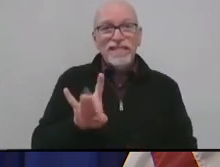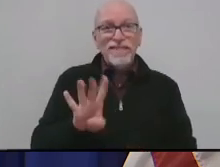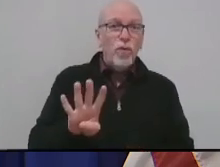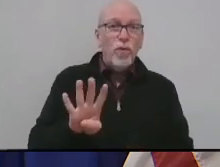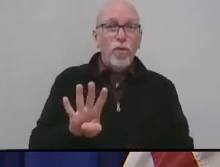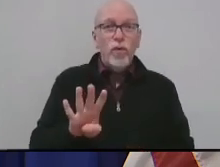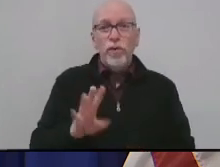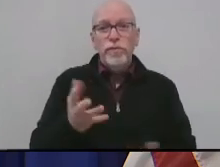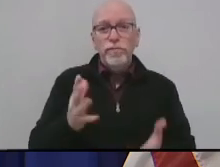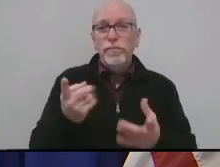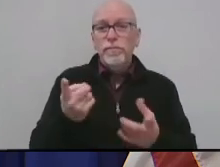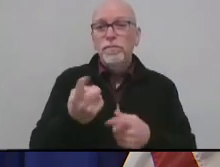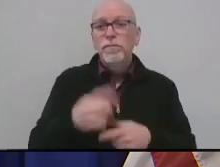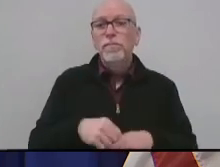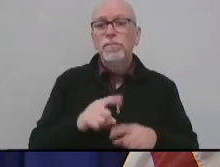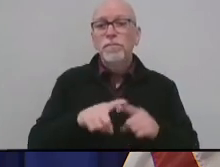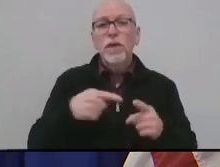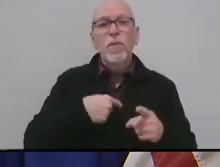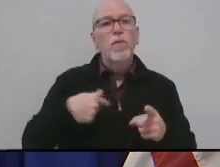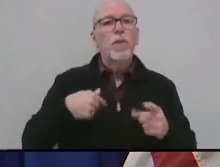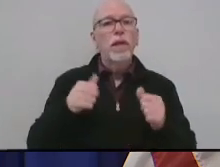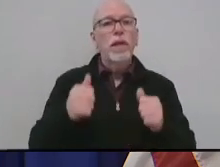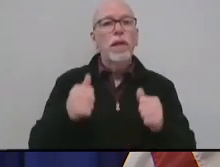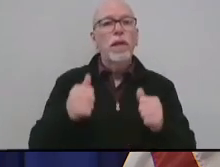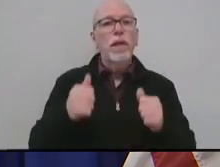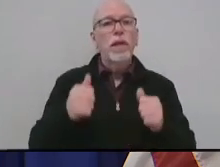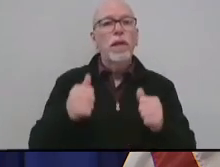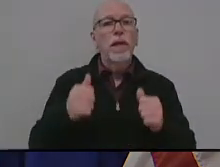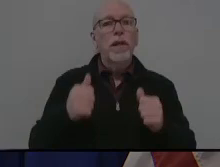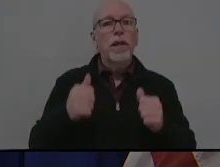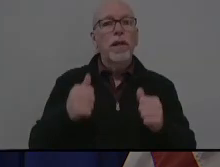go to 1,000. Could you just elaborate, just piggyback on